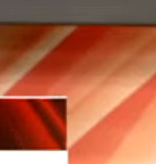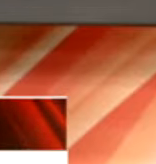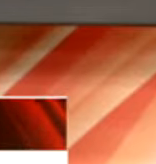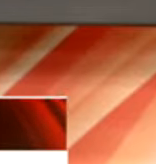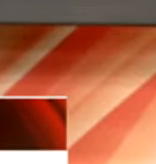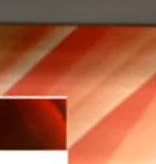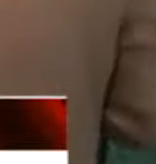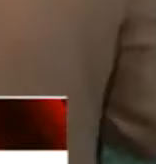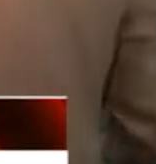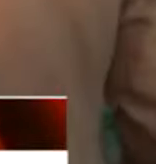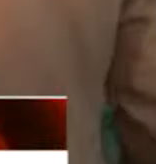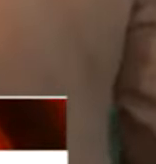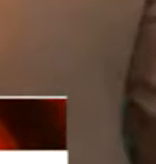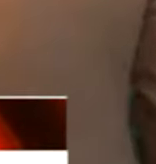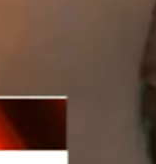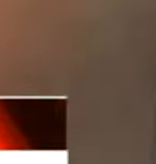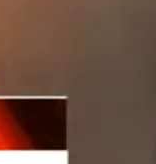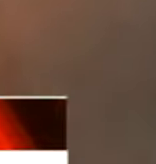report.